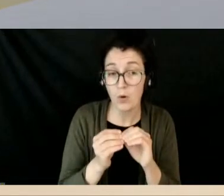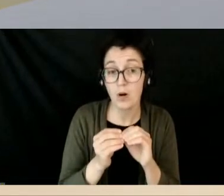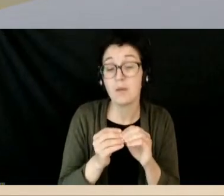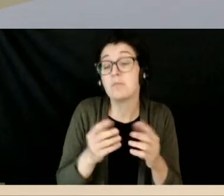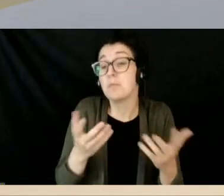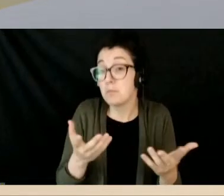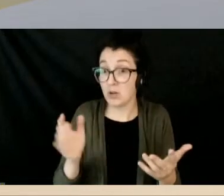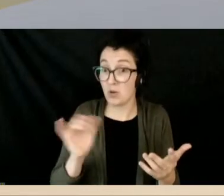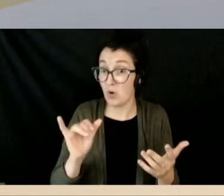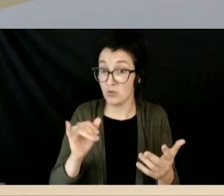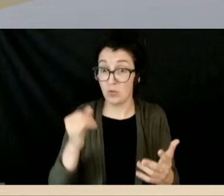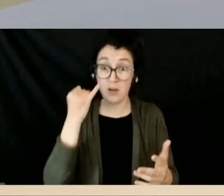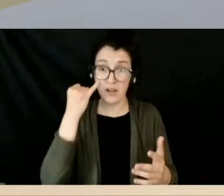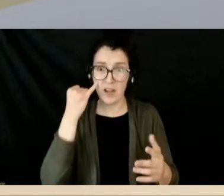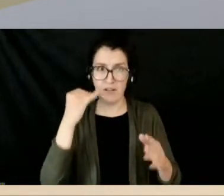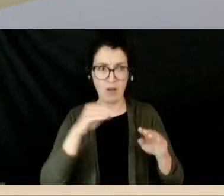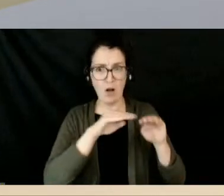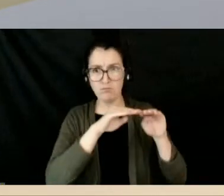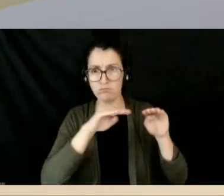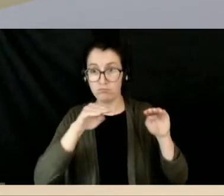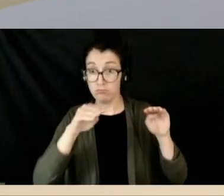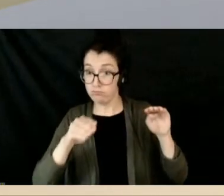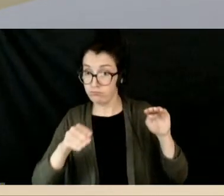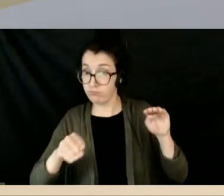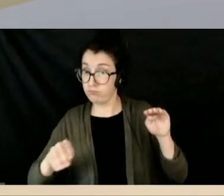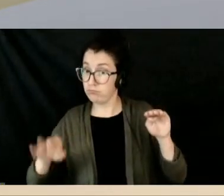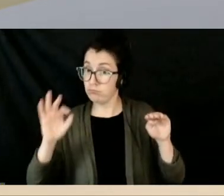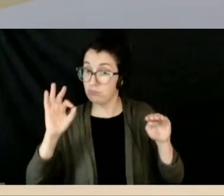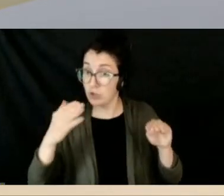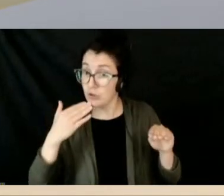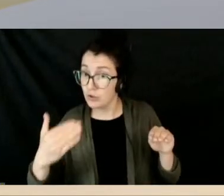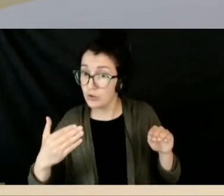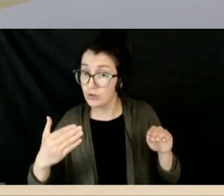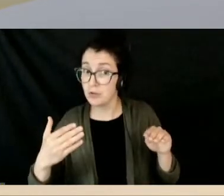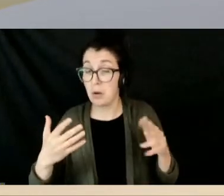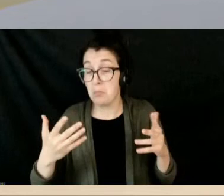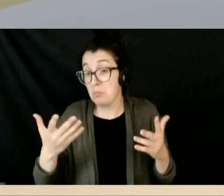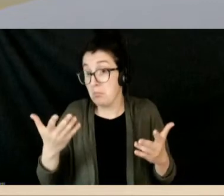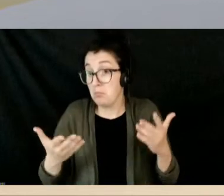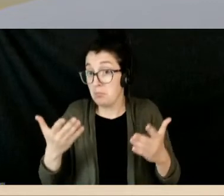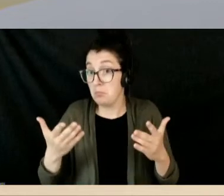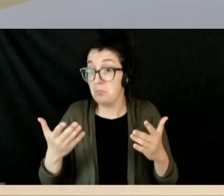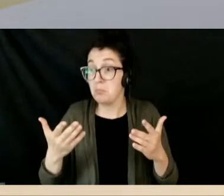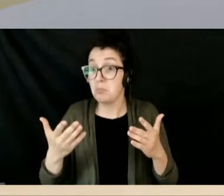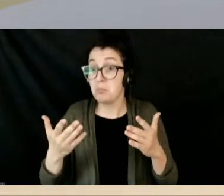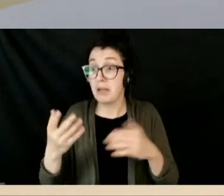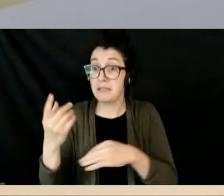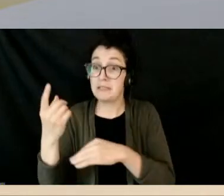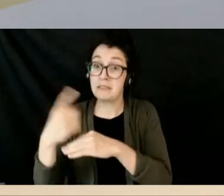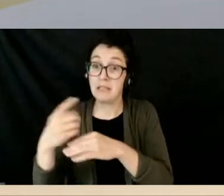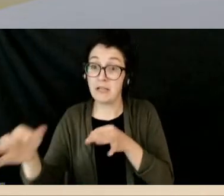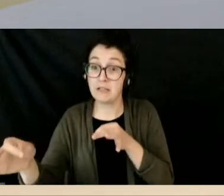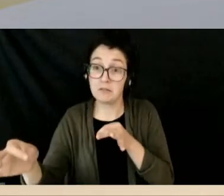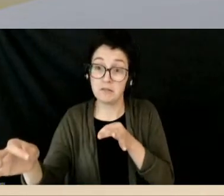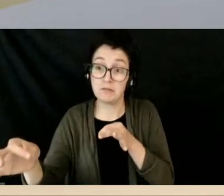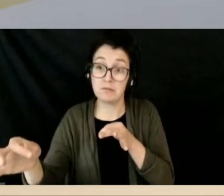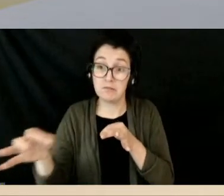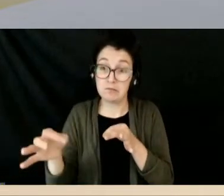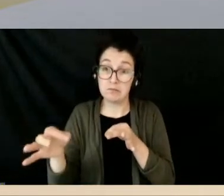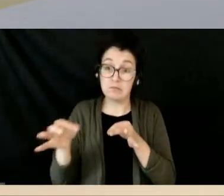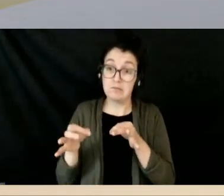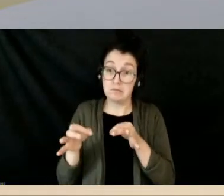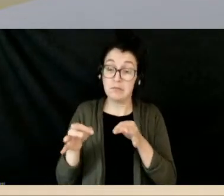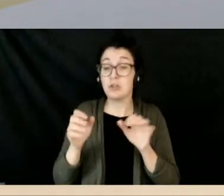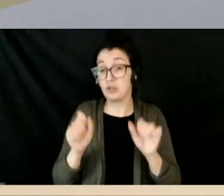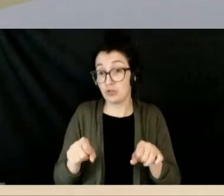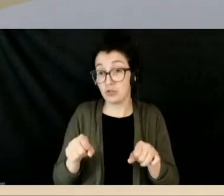if things are going really well, we may be able to even change the dates a little bit earlier, particularly the one in